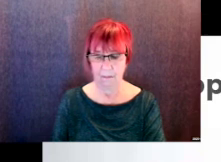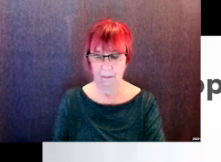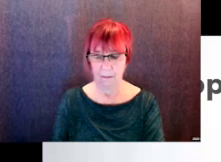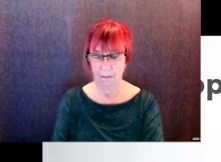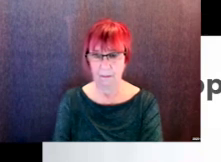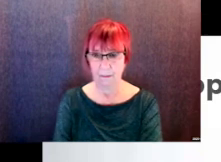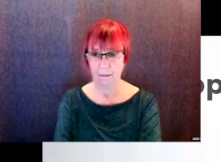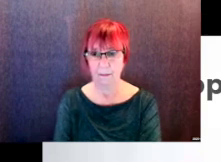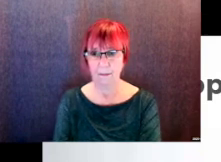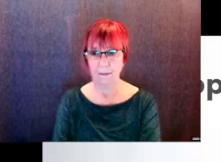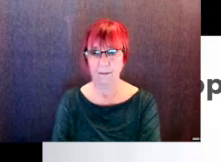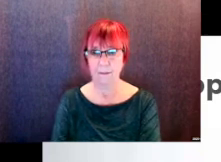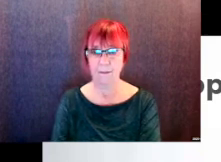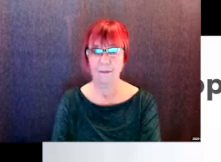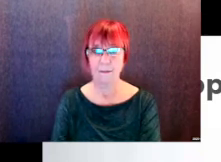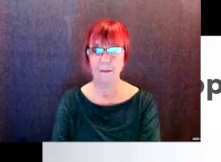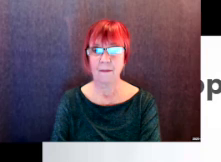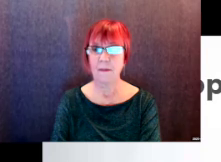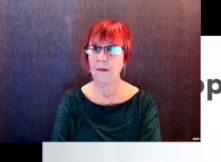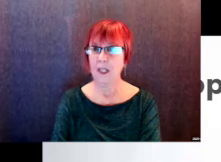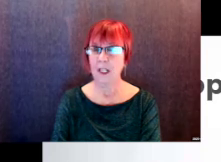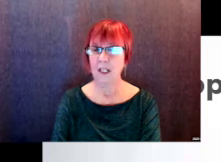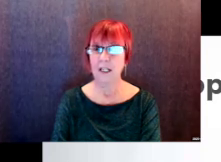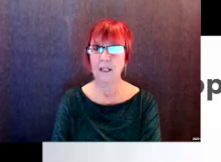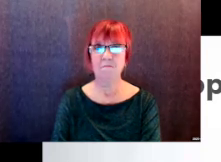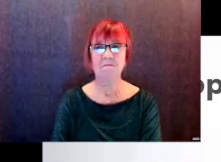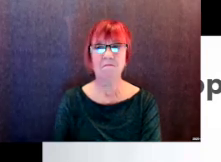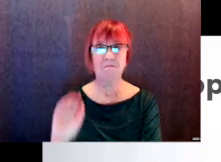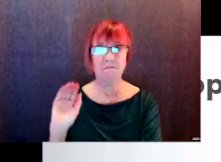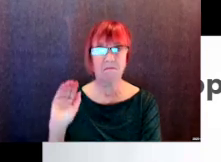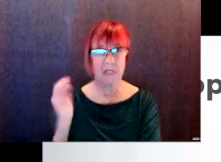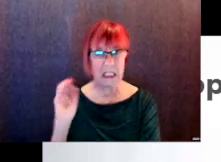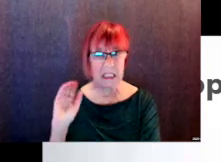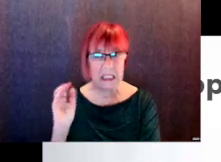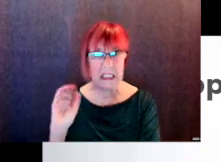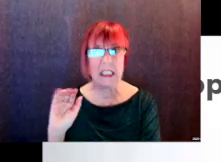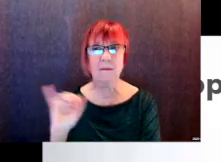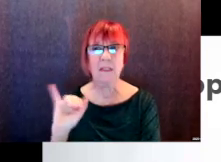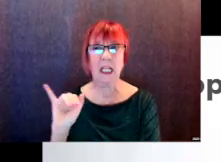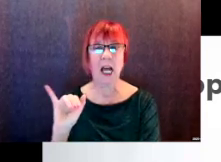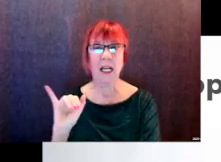Also, one person, or 17%, doesn't support removing it.